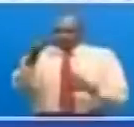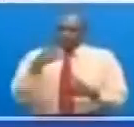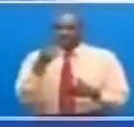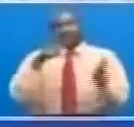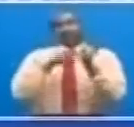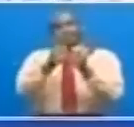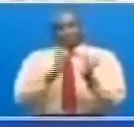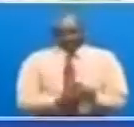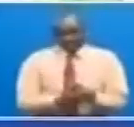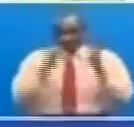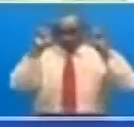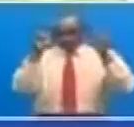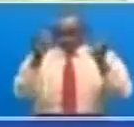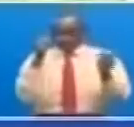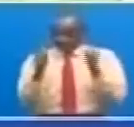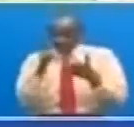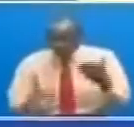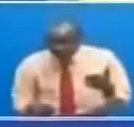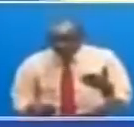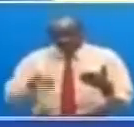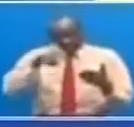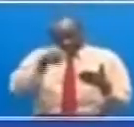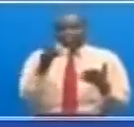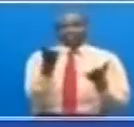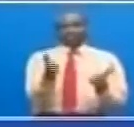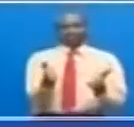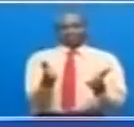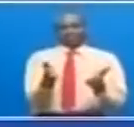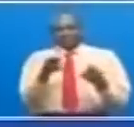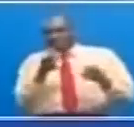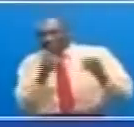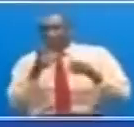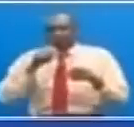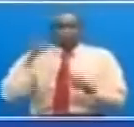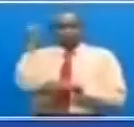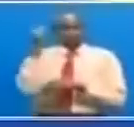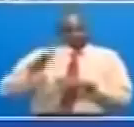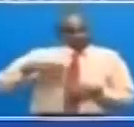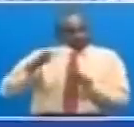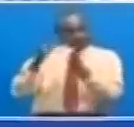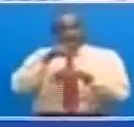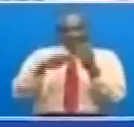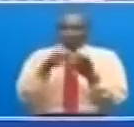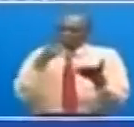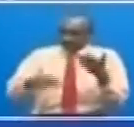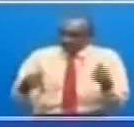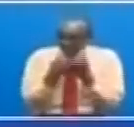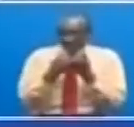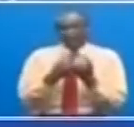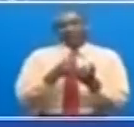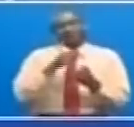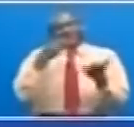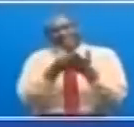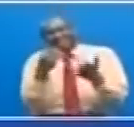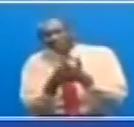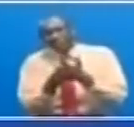point. The topic on every Kenyan's mind now is the insinuation already emanating from the political class regarding the latest report on questionable